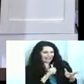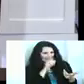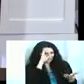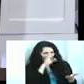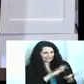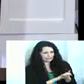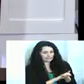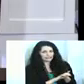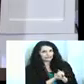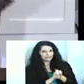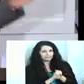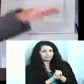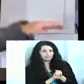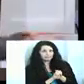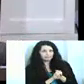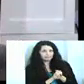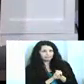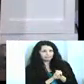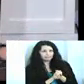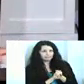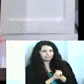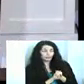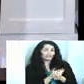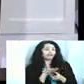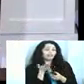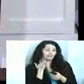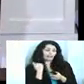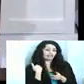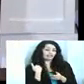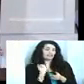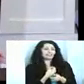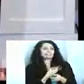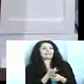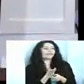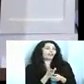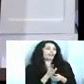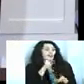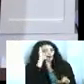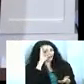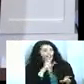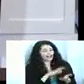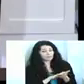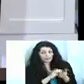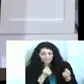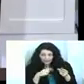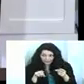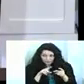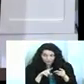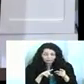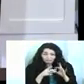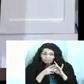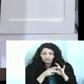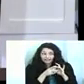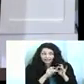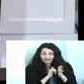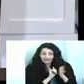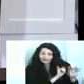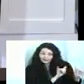In fact, you've had several husbands. Some of us can identify with that as well this morning.